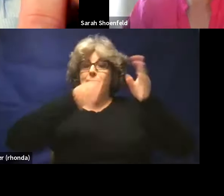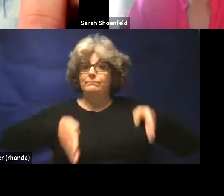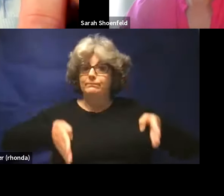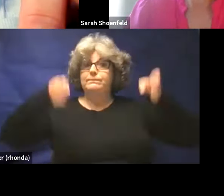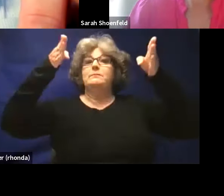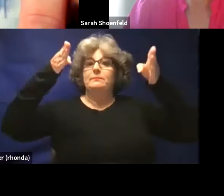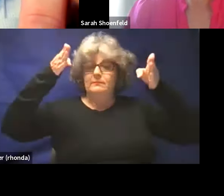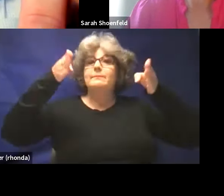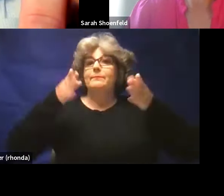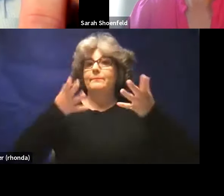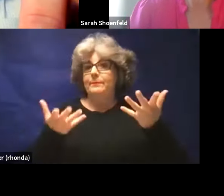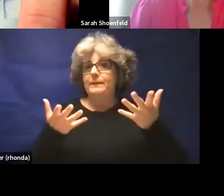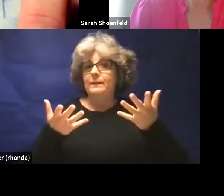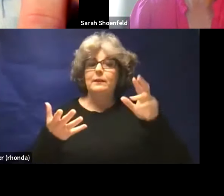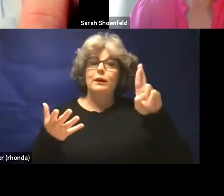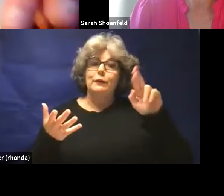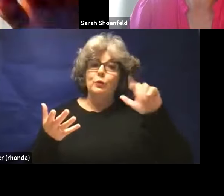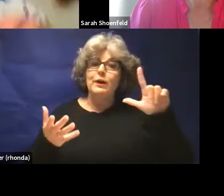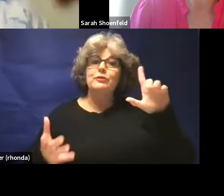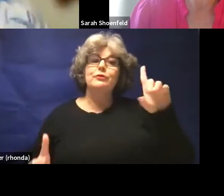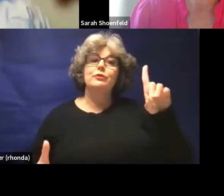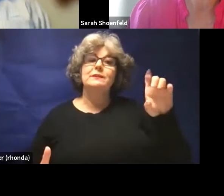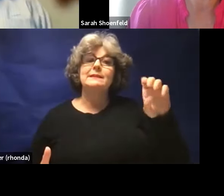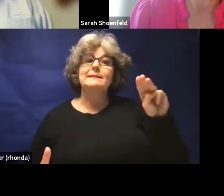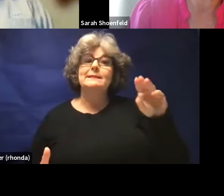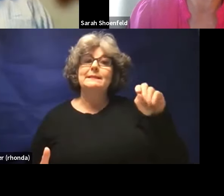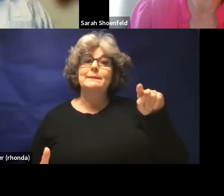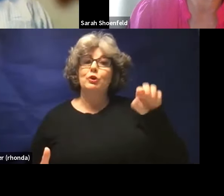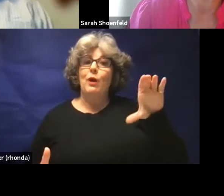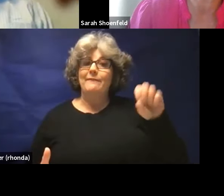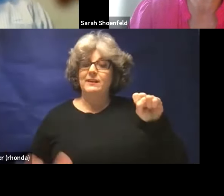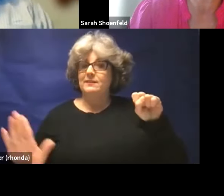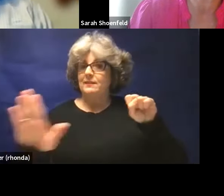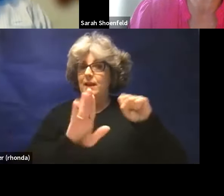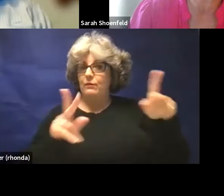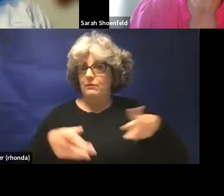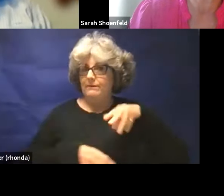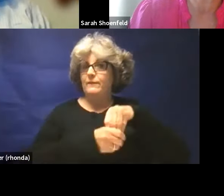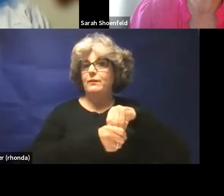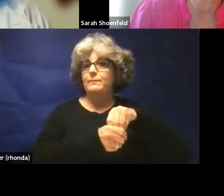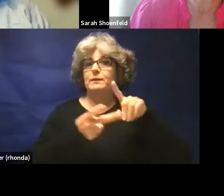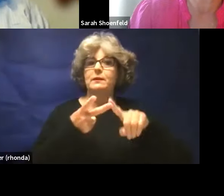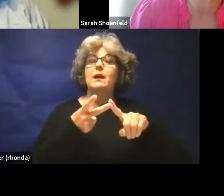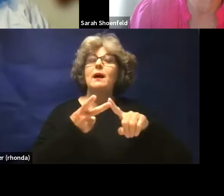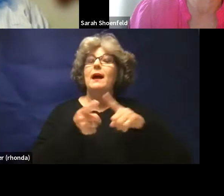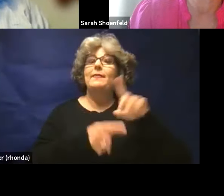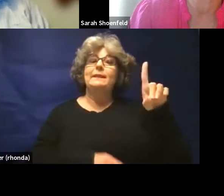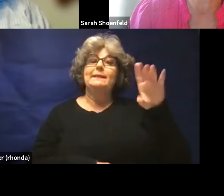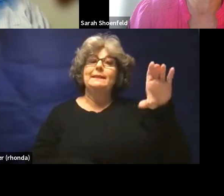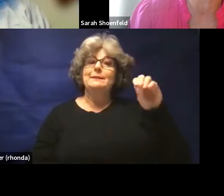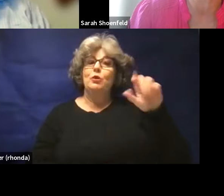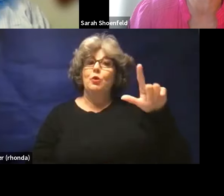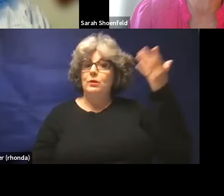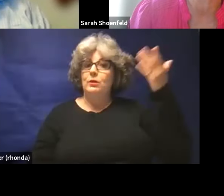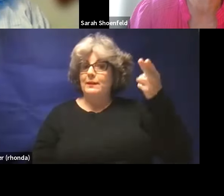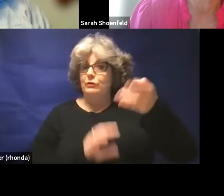shaped the racial demographics of the neighborhood and their role in that. And then it was fortuitous that the DC Oral History